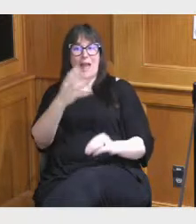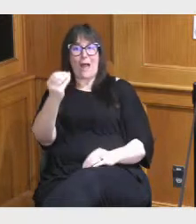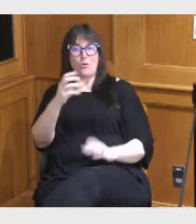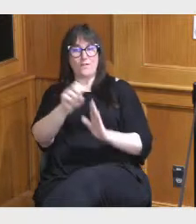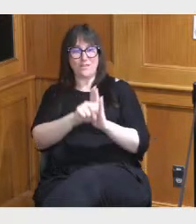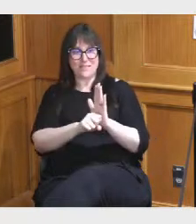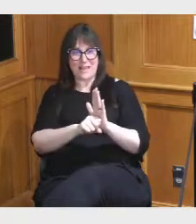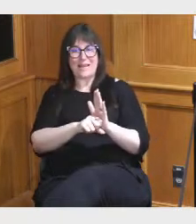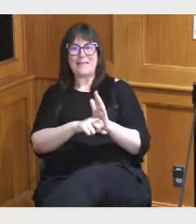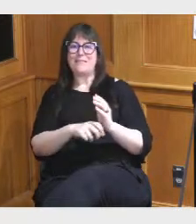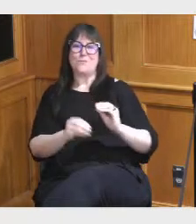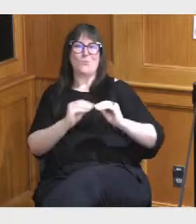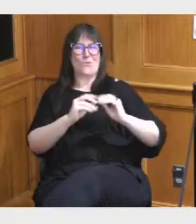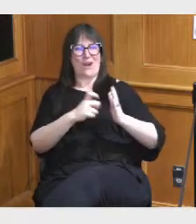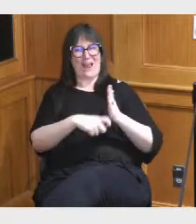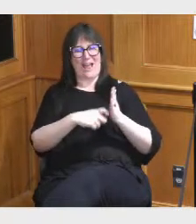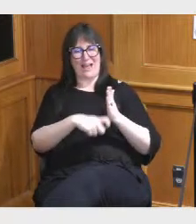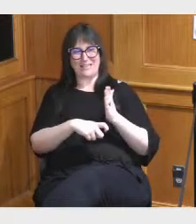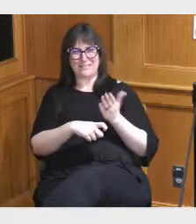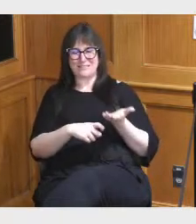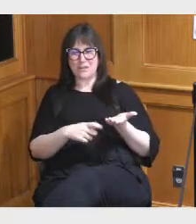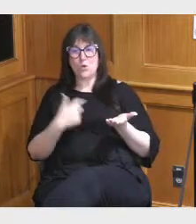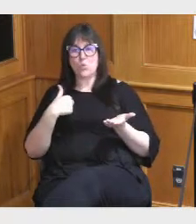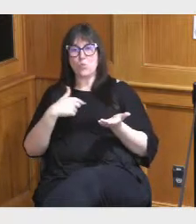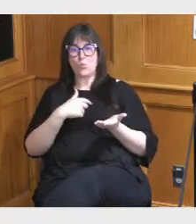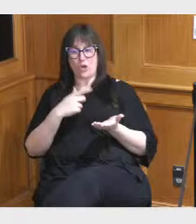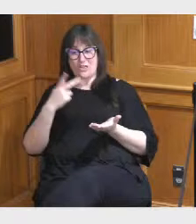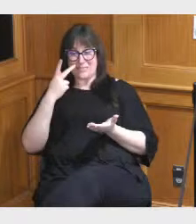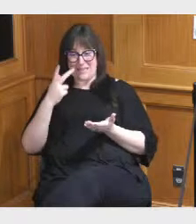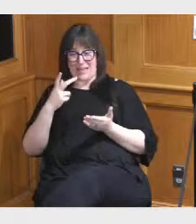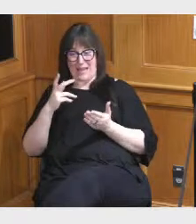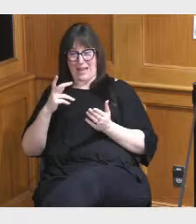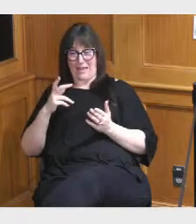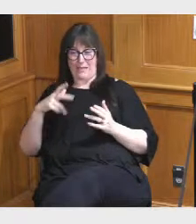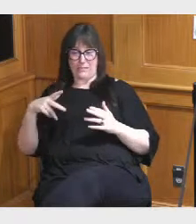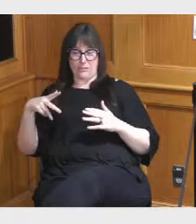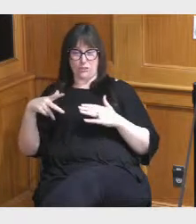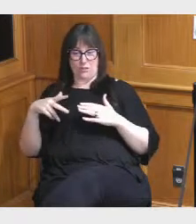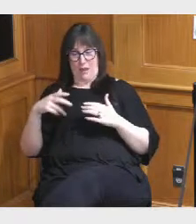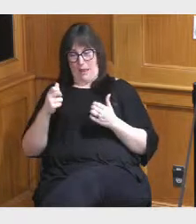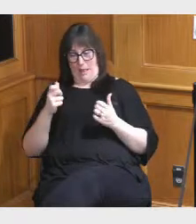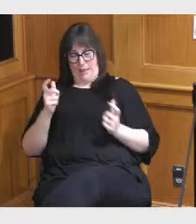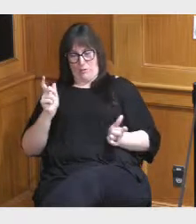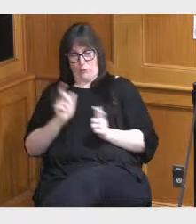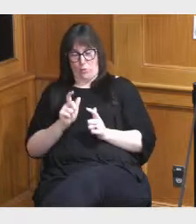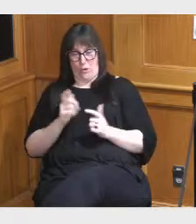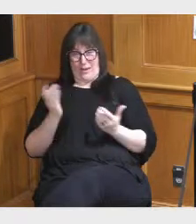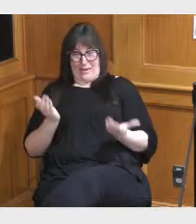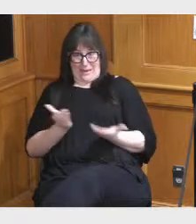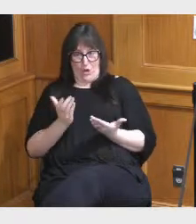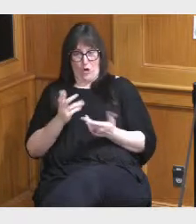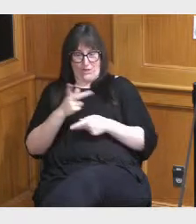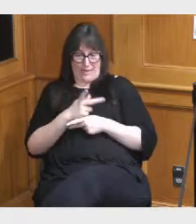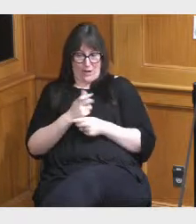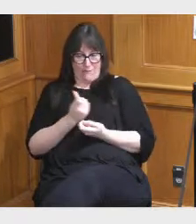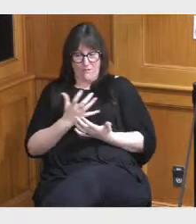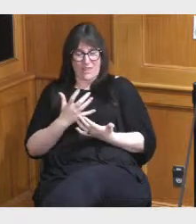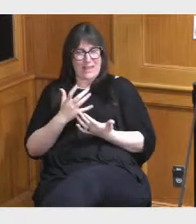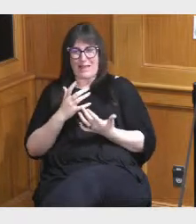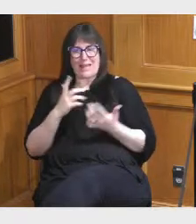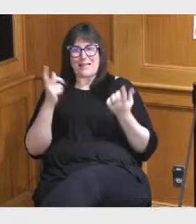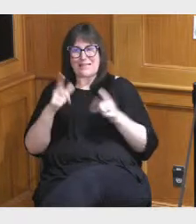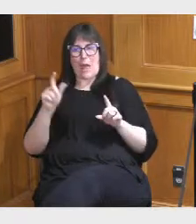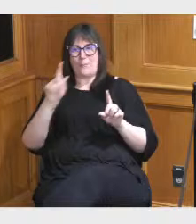issue, a state and a national issue where we're seeing a shortage in available trained providers to take care of children with unique needs,